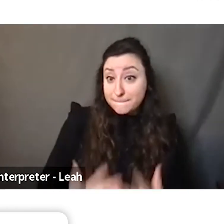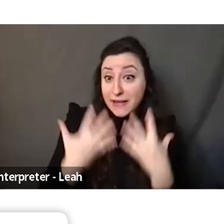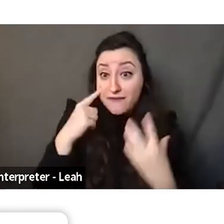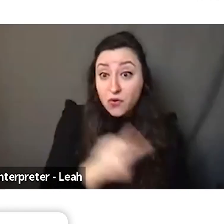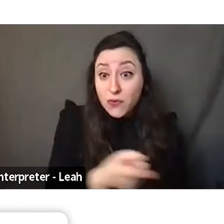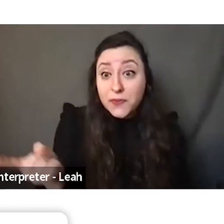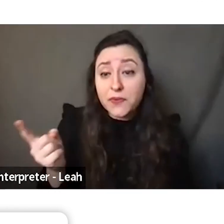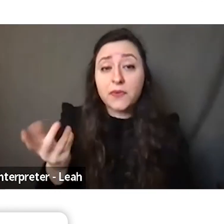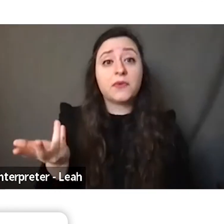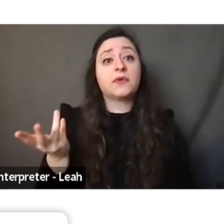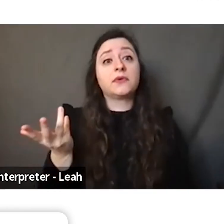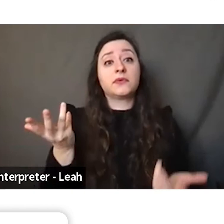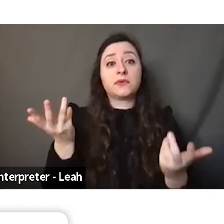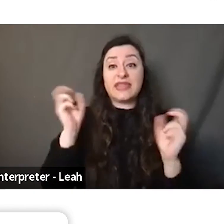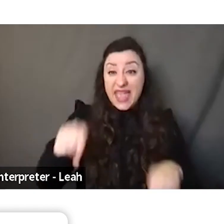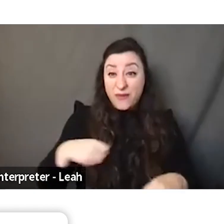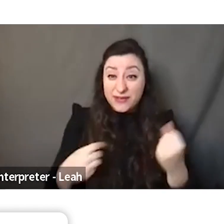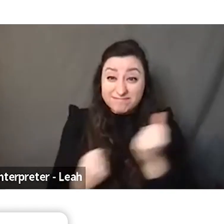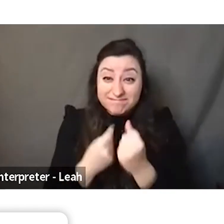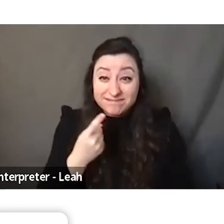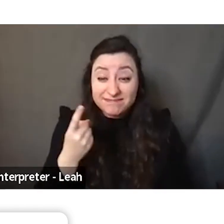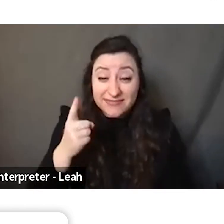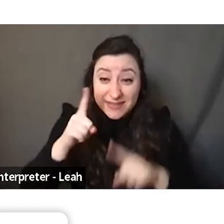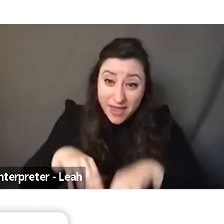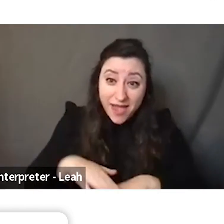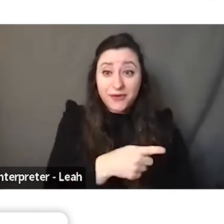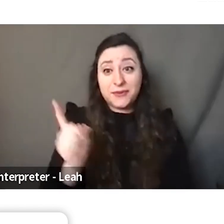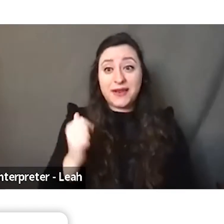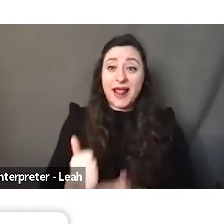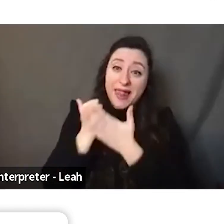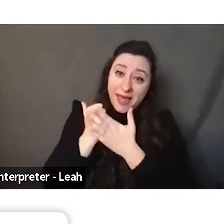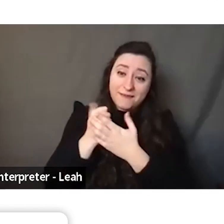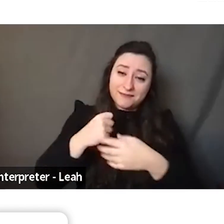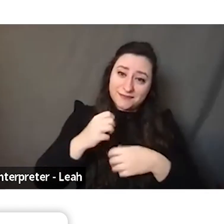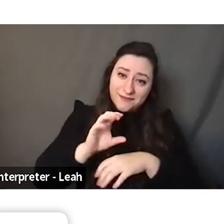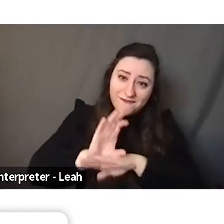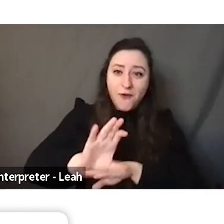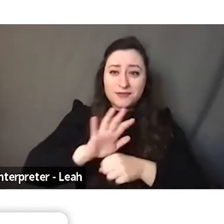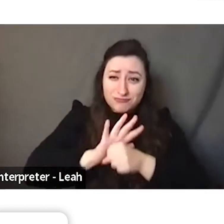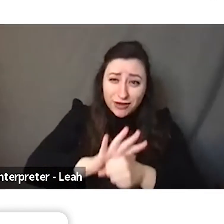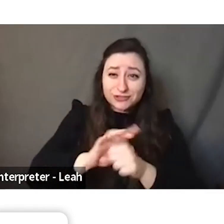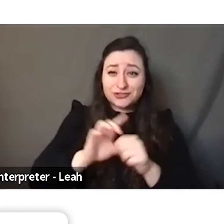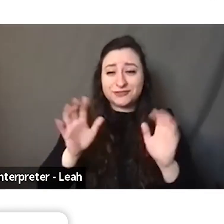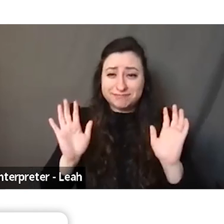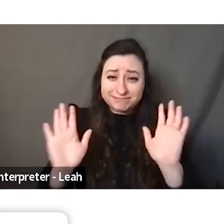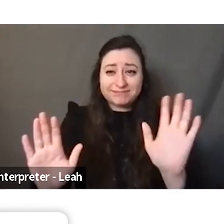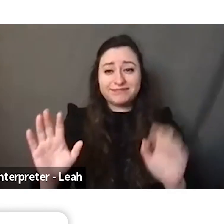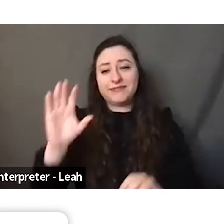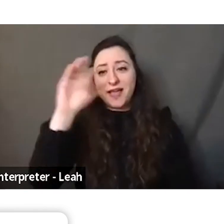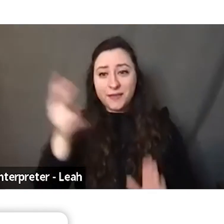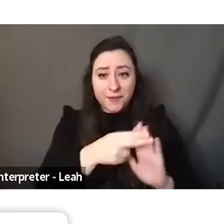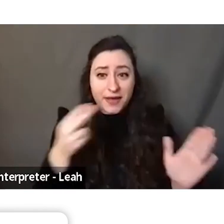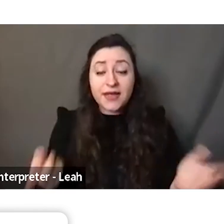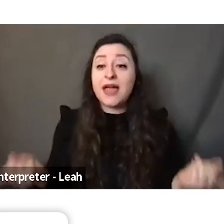you all? Can we count on you to help us create pressure on these brands? Again, what happens